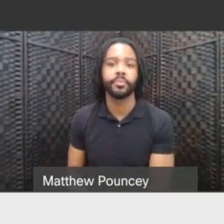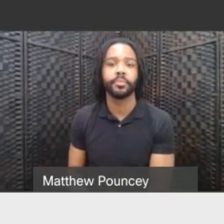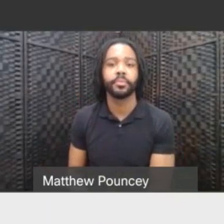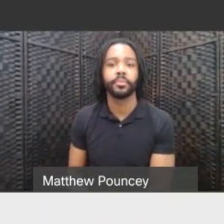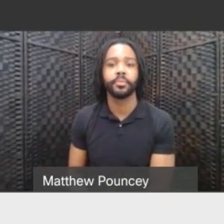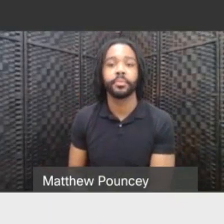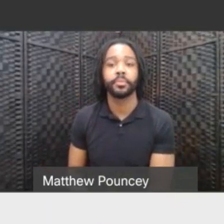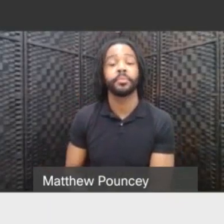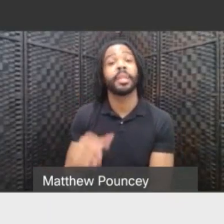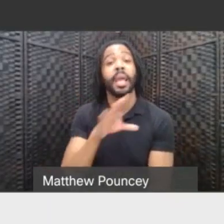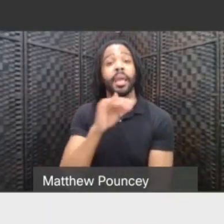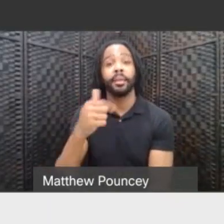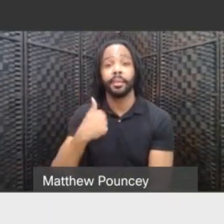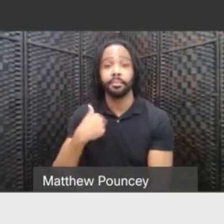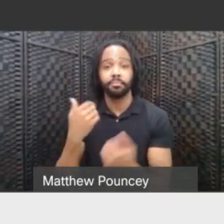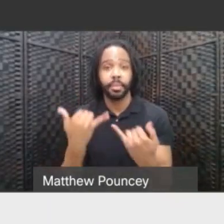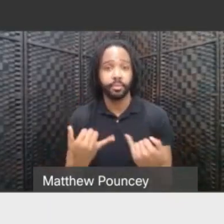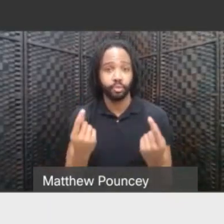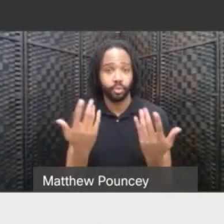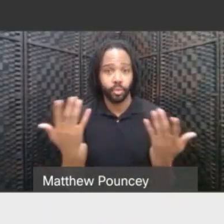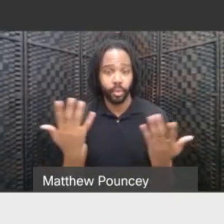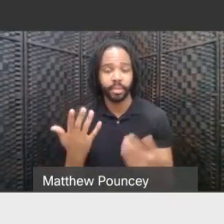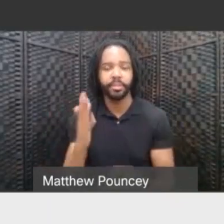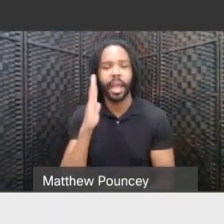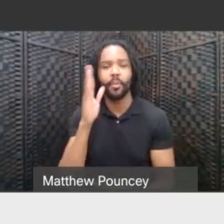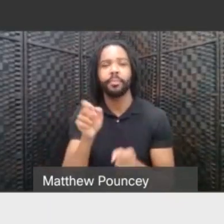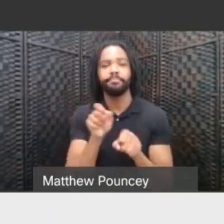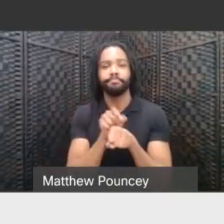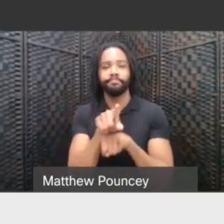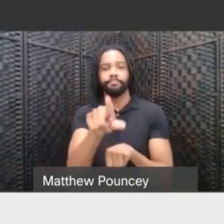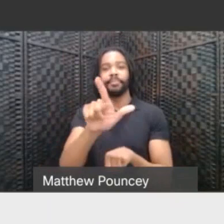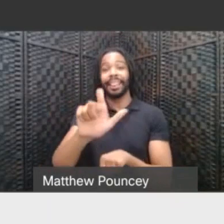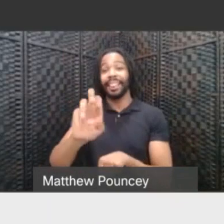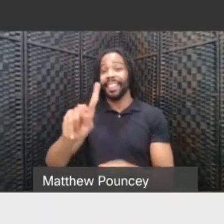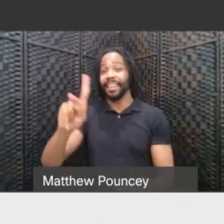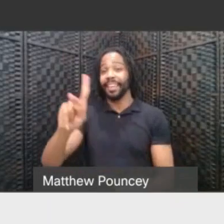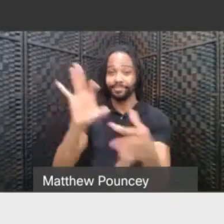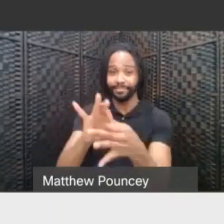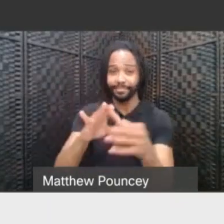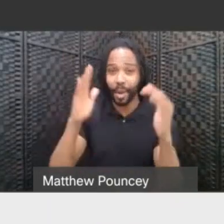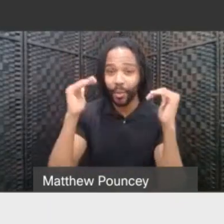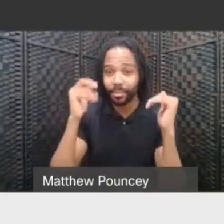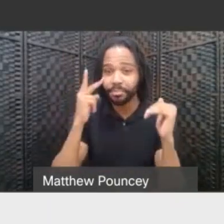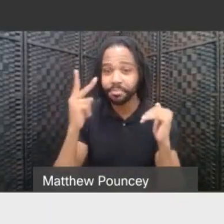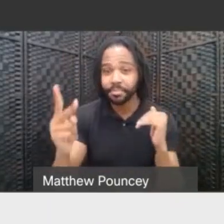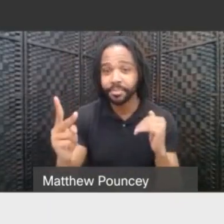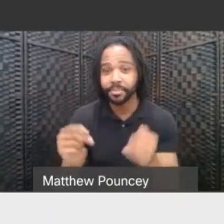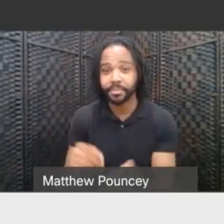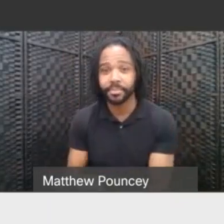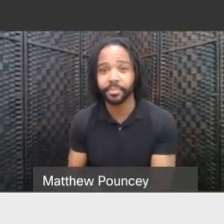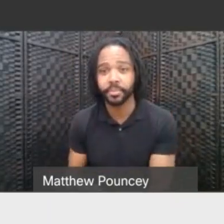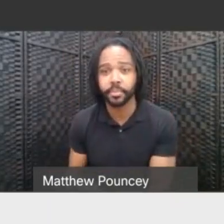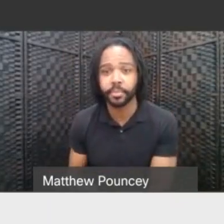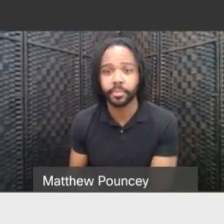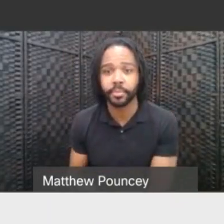And I am going to put the link, I hope. Ah,